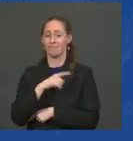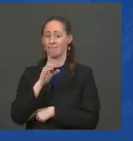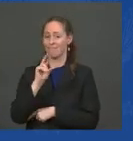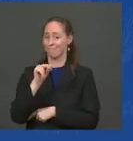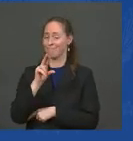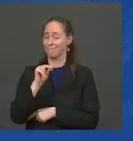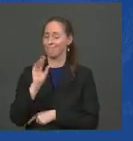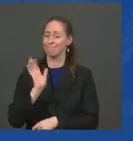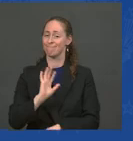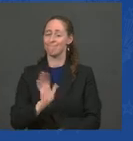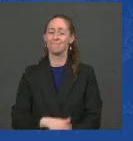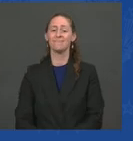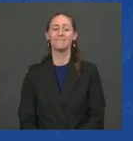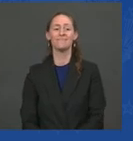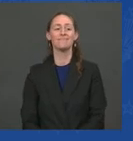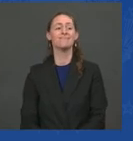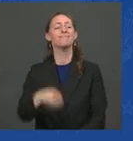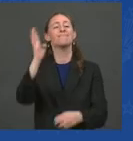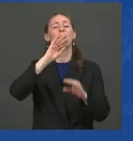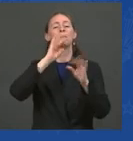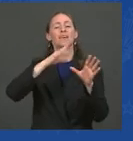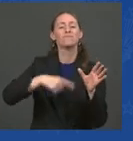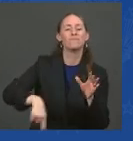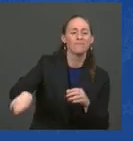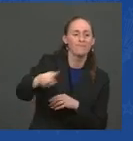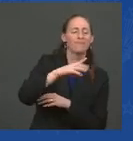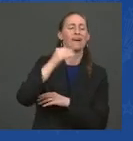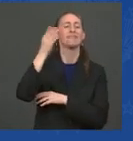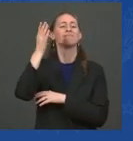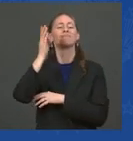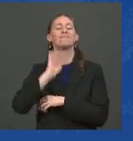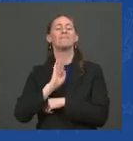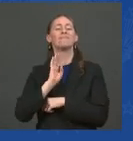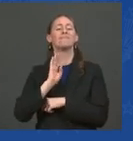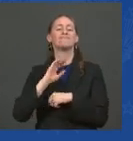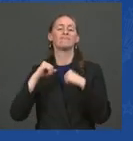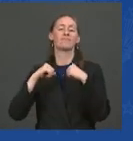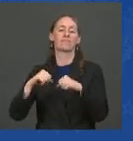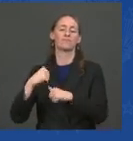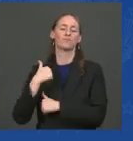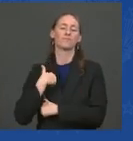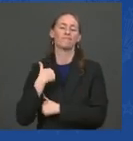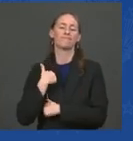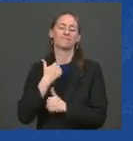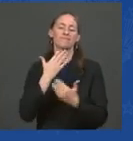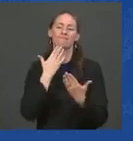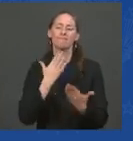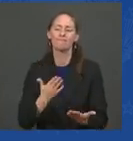God bless you all, and may God protect our troops. Thank you.